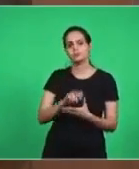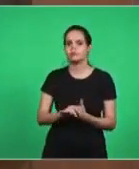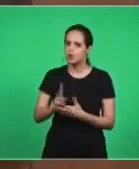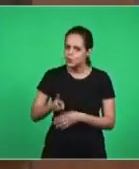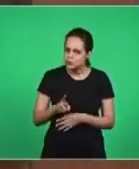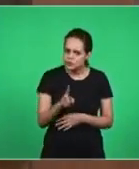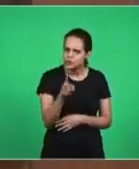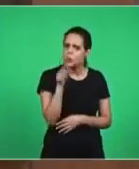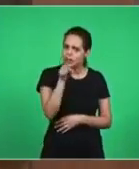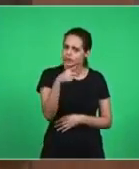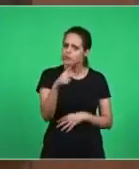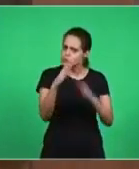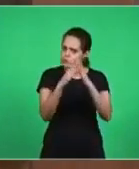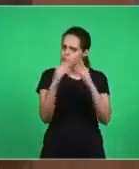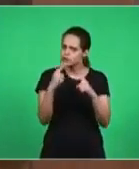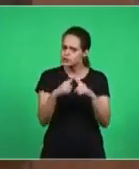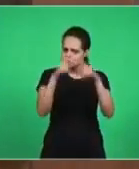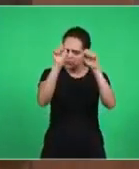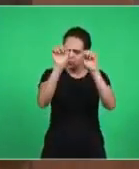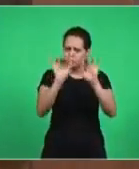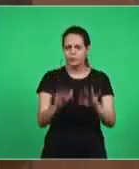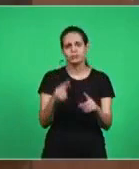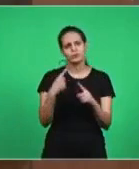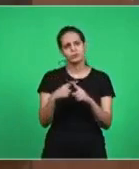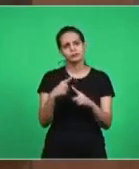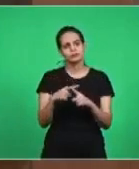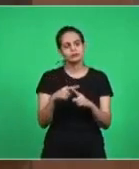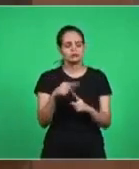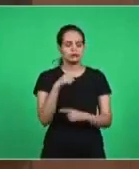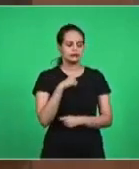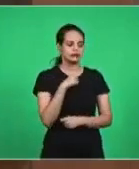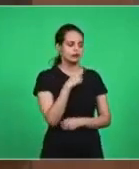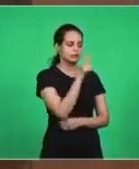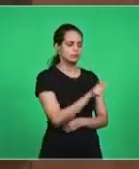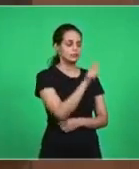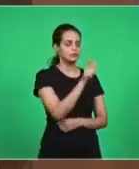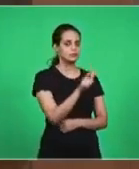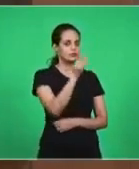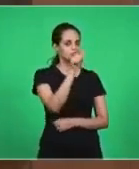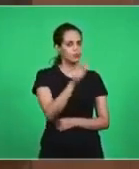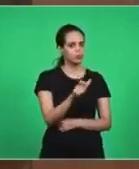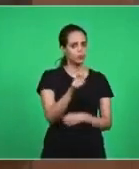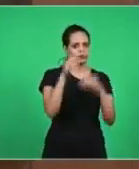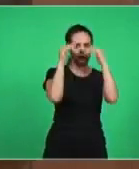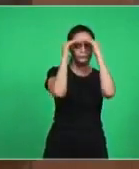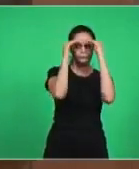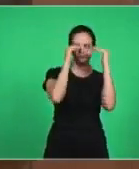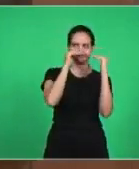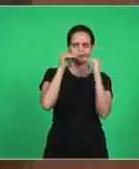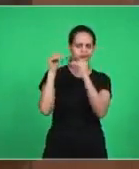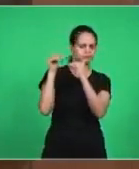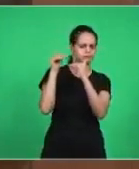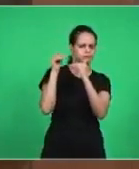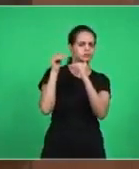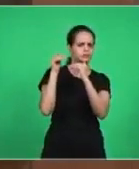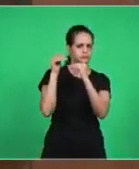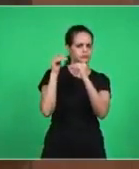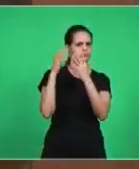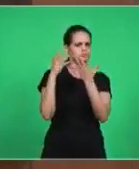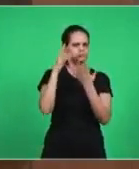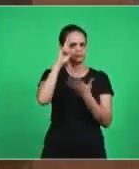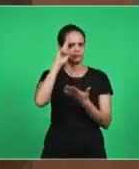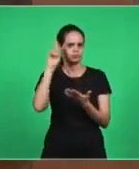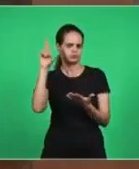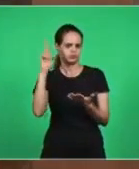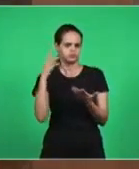going to do, we'll decide what we're going to do about that. There are people that are not answering the call of what the